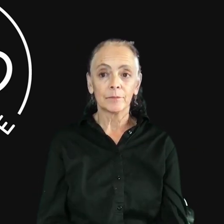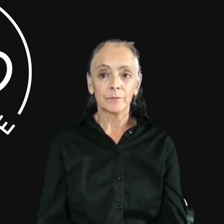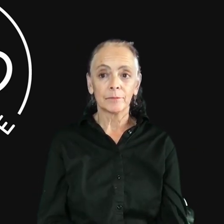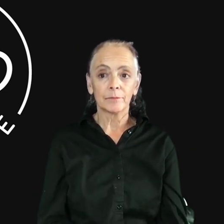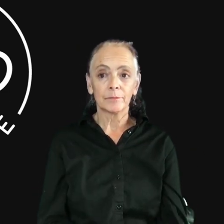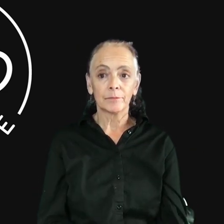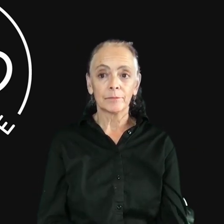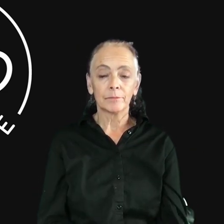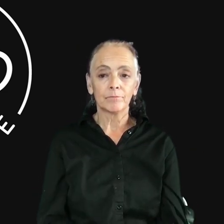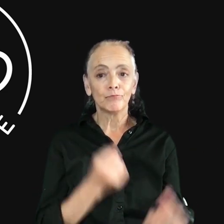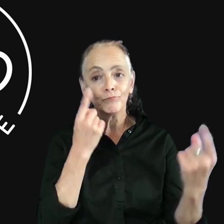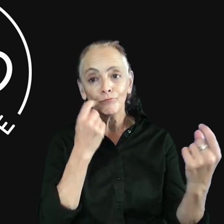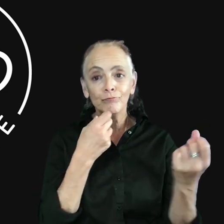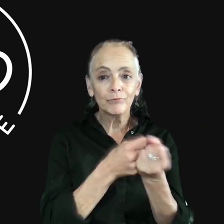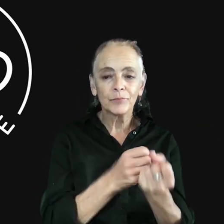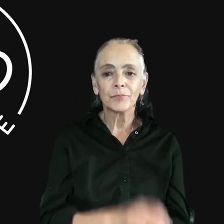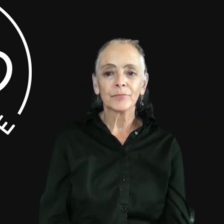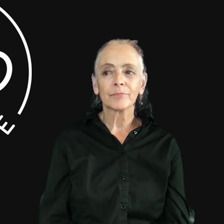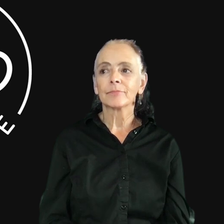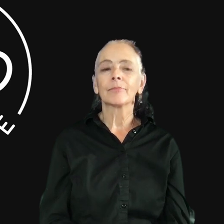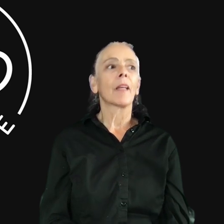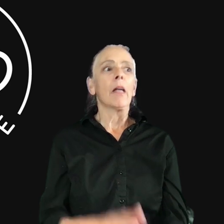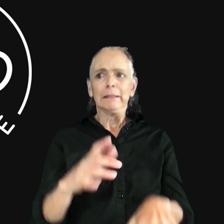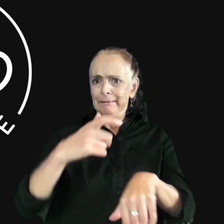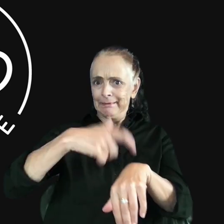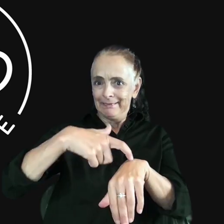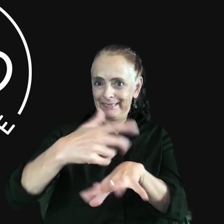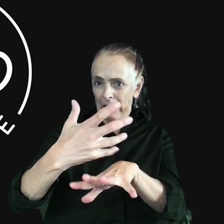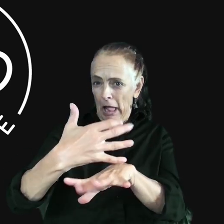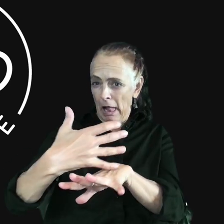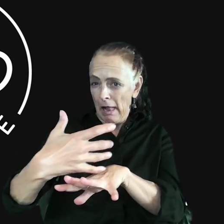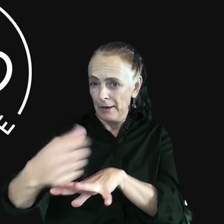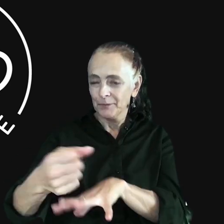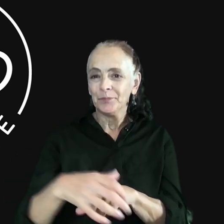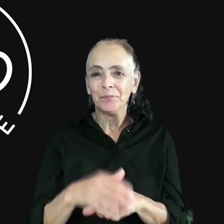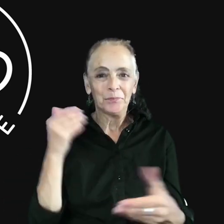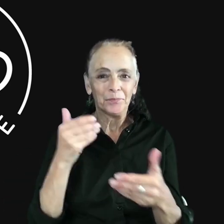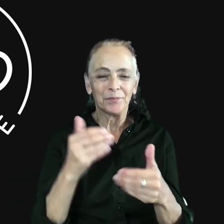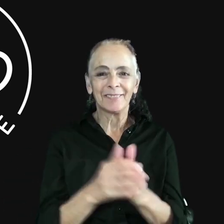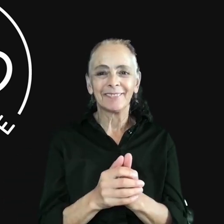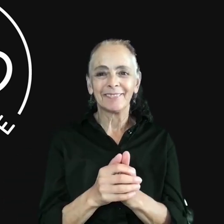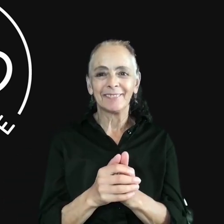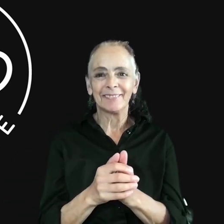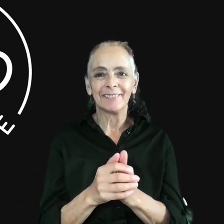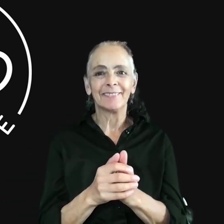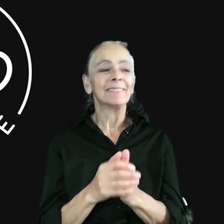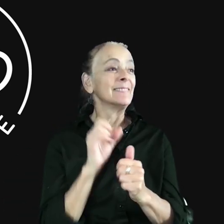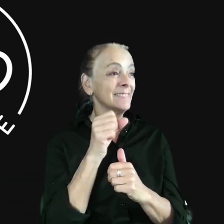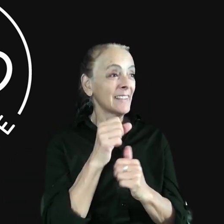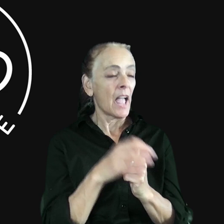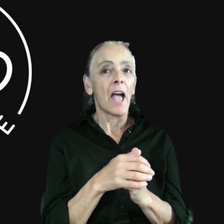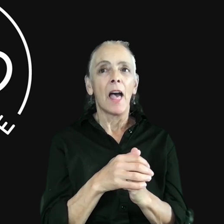yep absolutely so we're getting running we're running to the end of time yeah that's why because i also